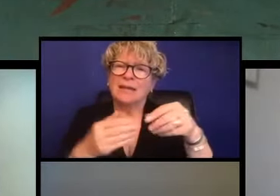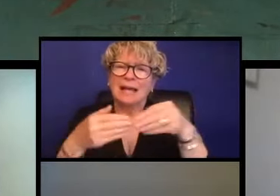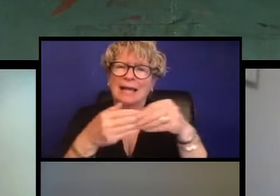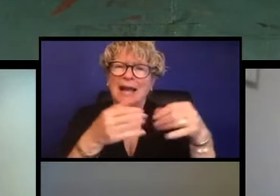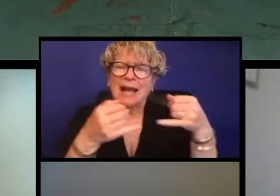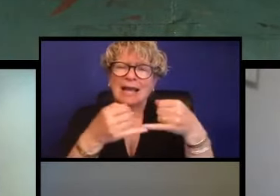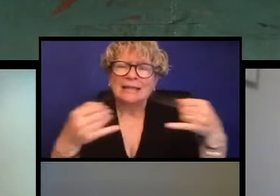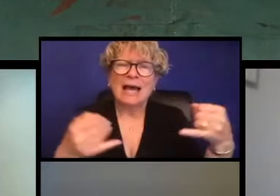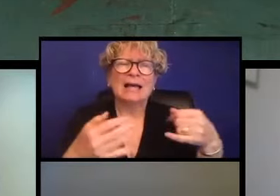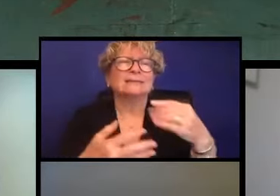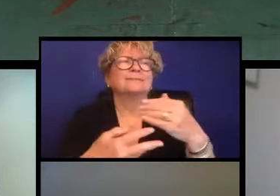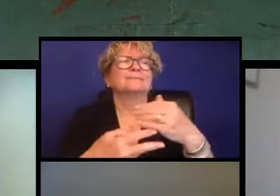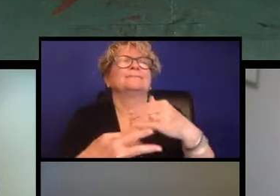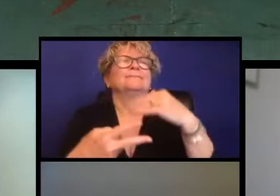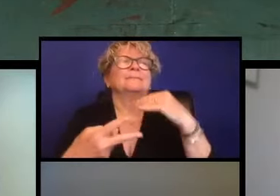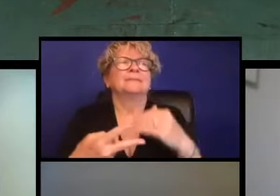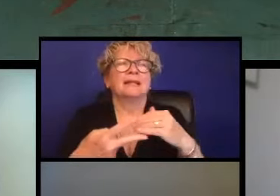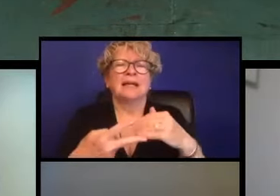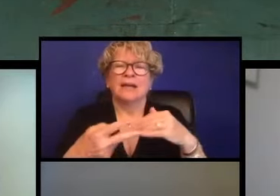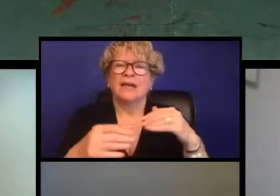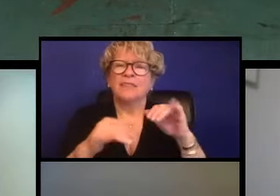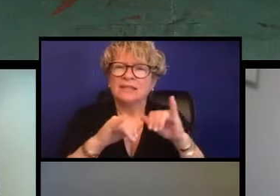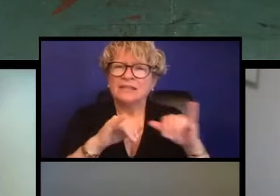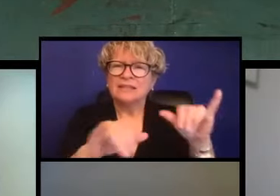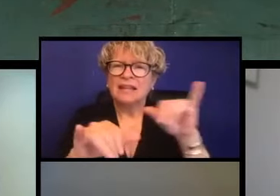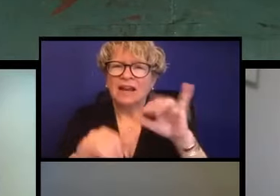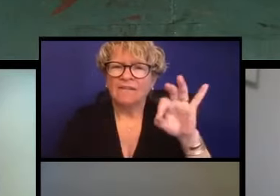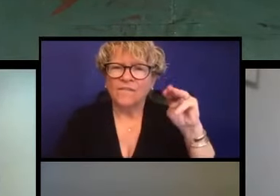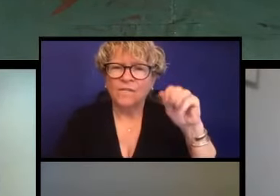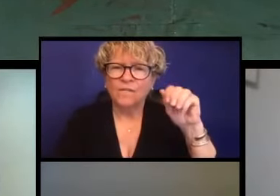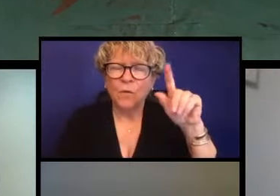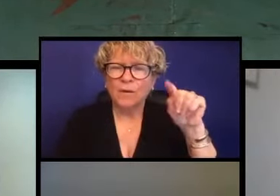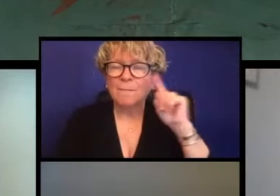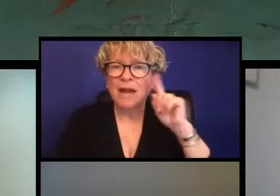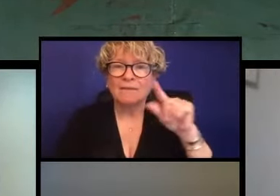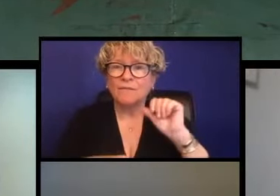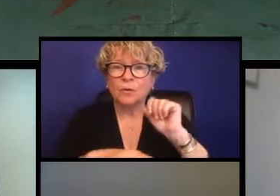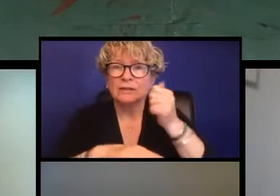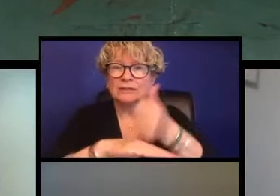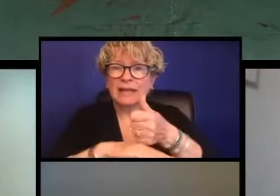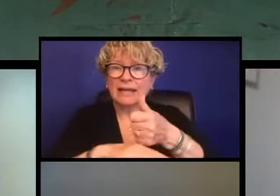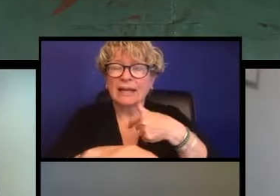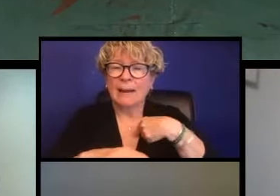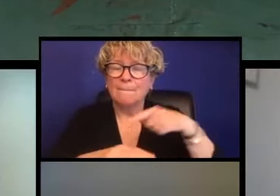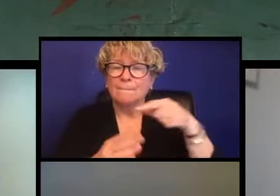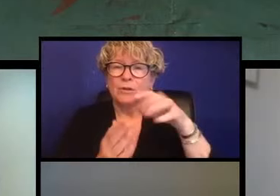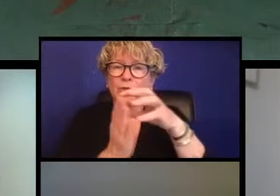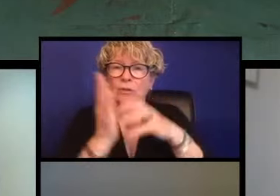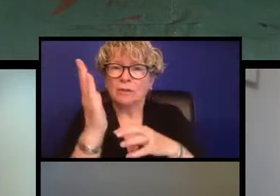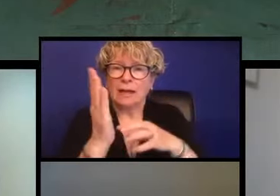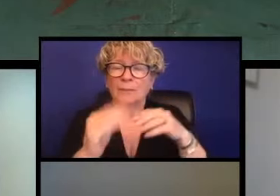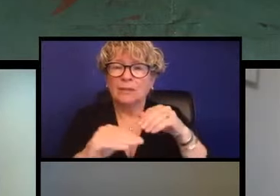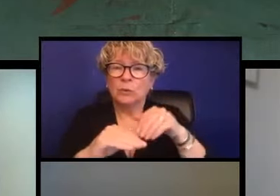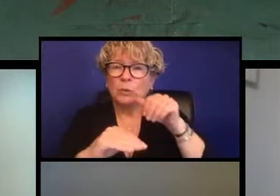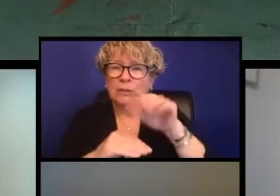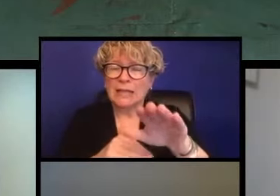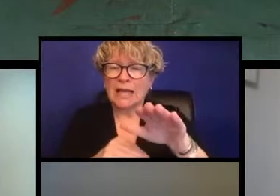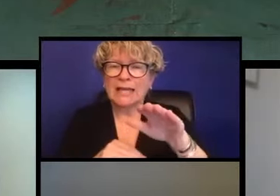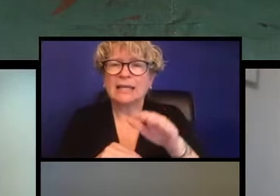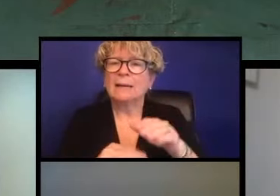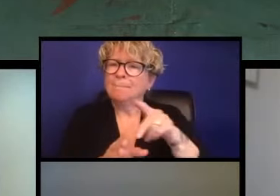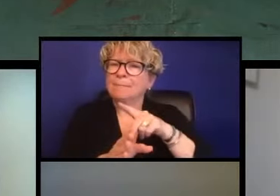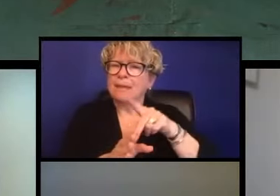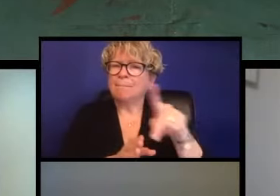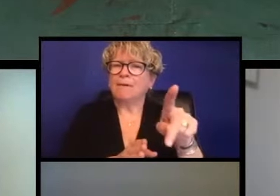manuscript format. Just approach it in a reasonably professional way, because that sort